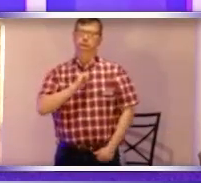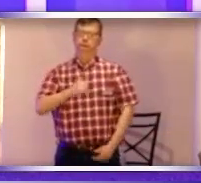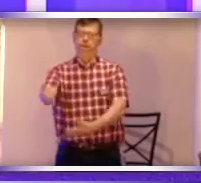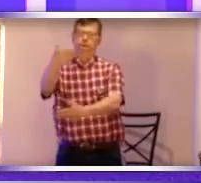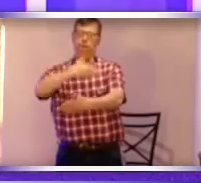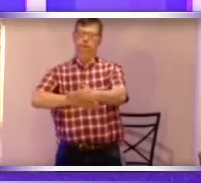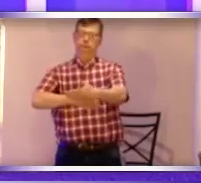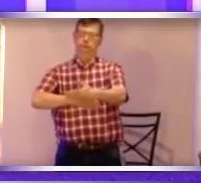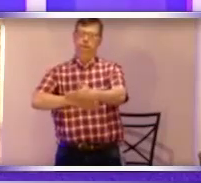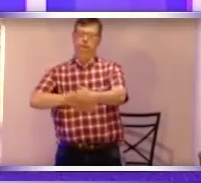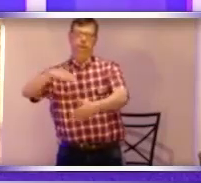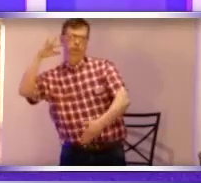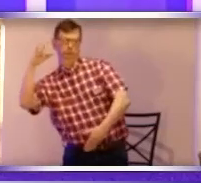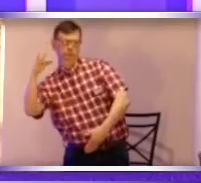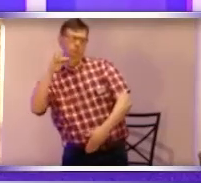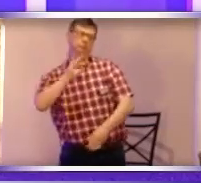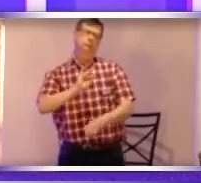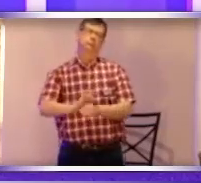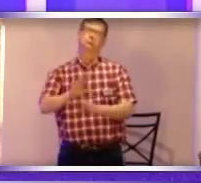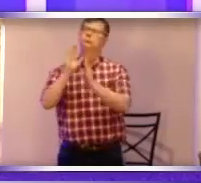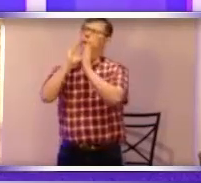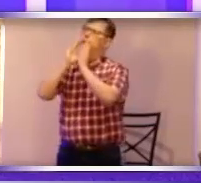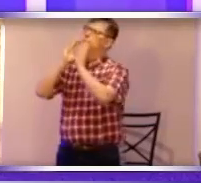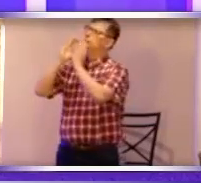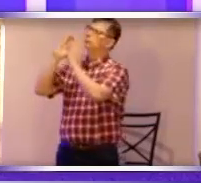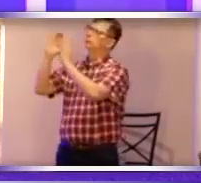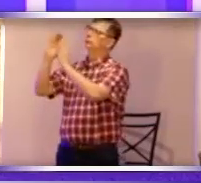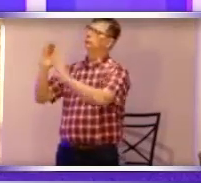in a little ritual called